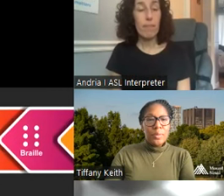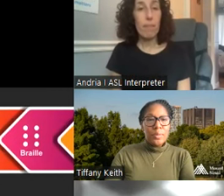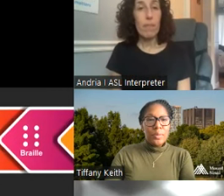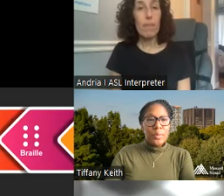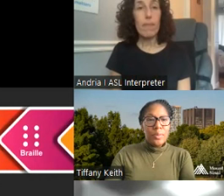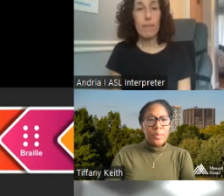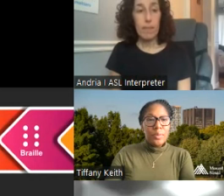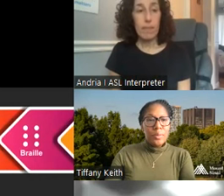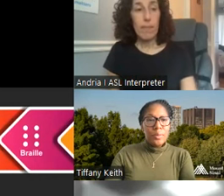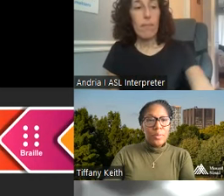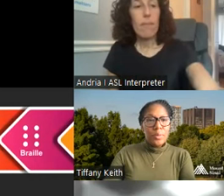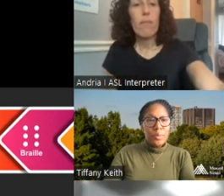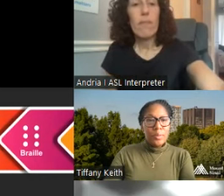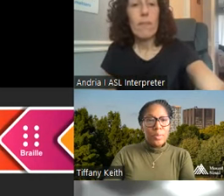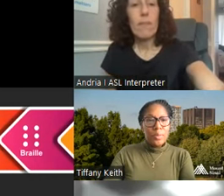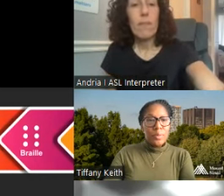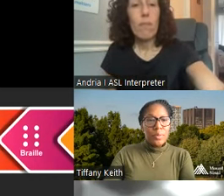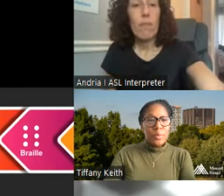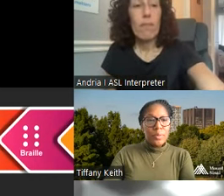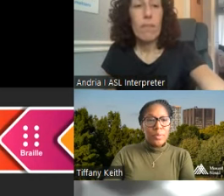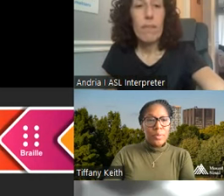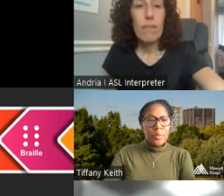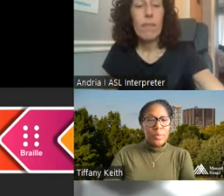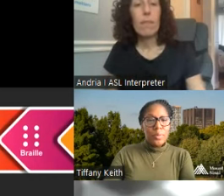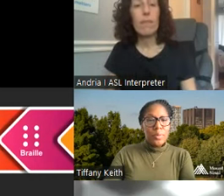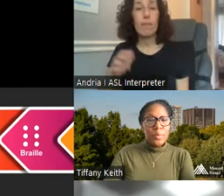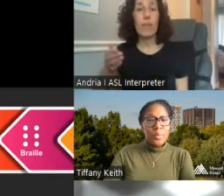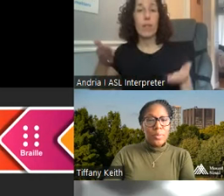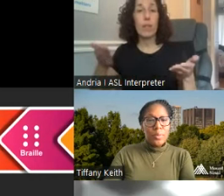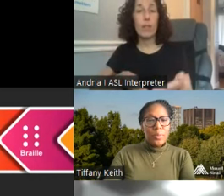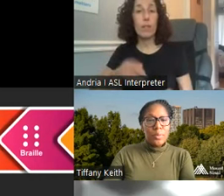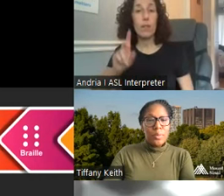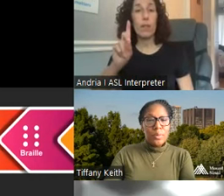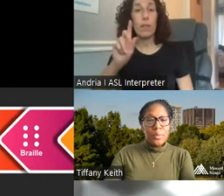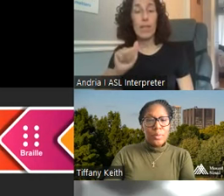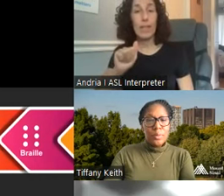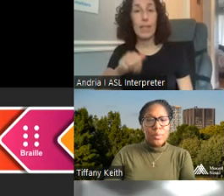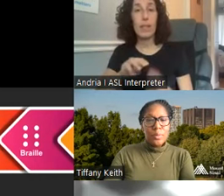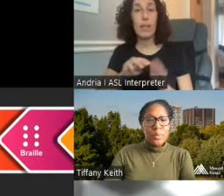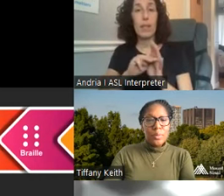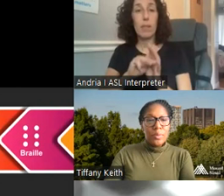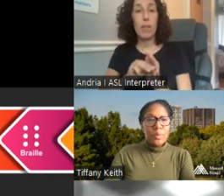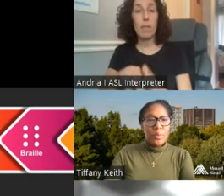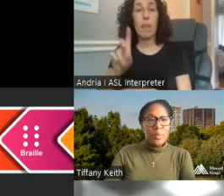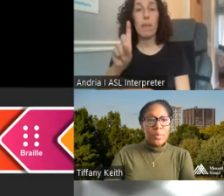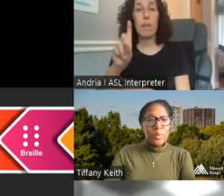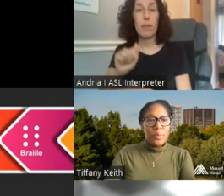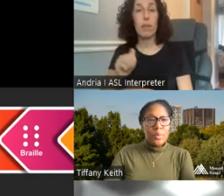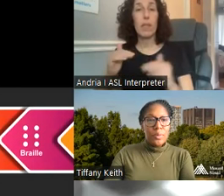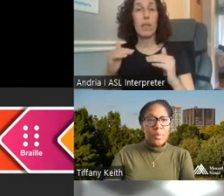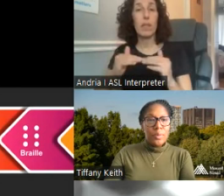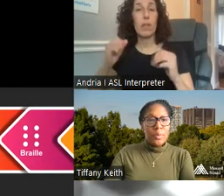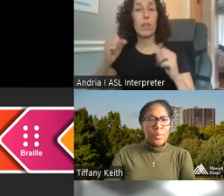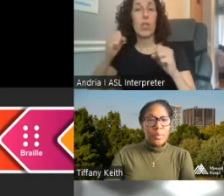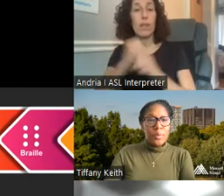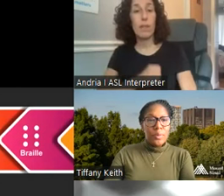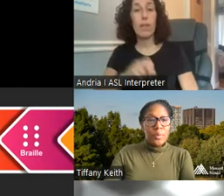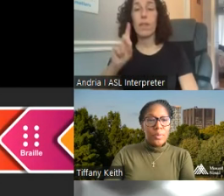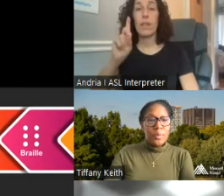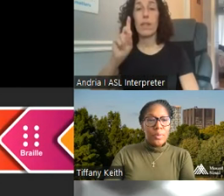All right, so intro to disability will cover the models of disability, a little bit about disability justice, and go through a short disability